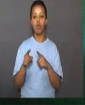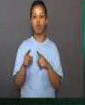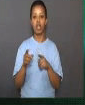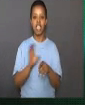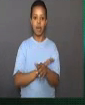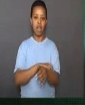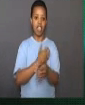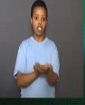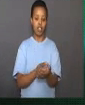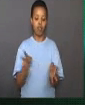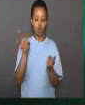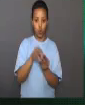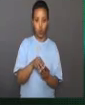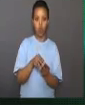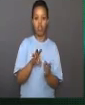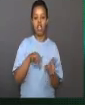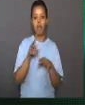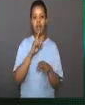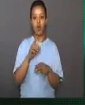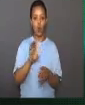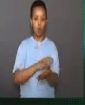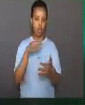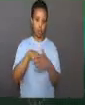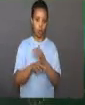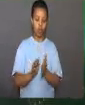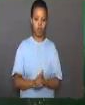chemical energy within the cell.